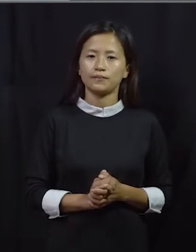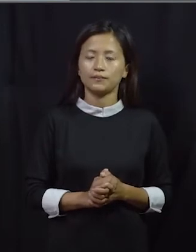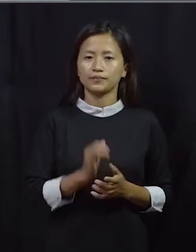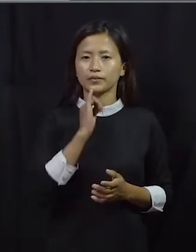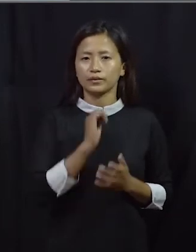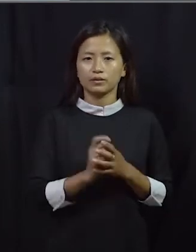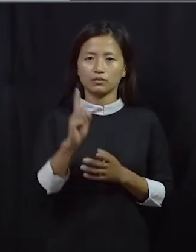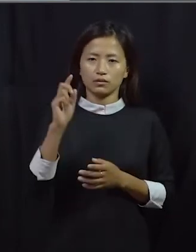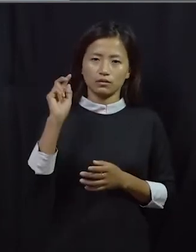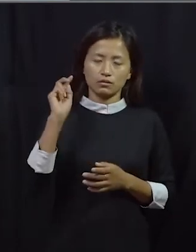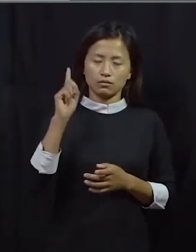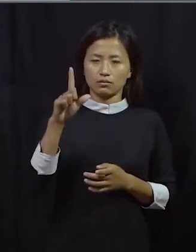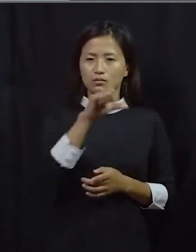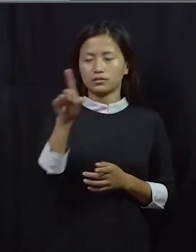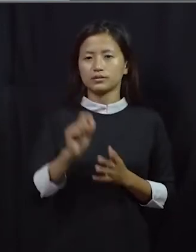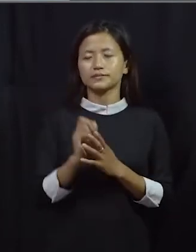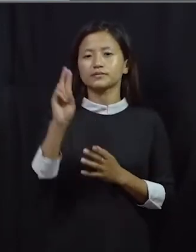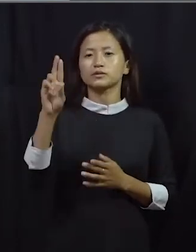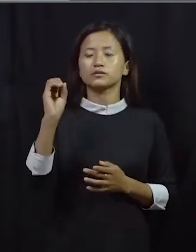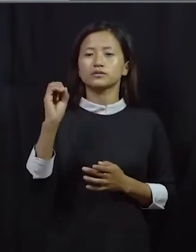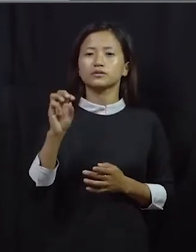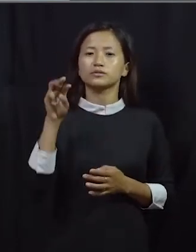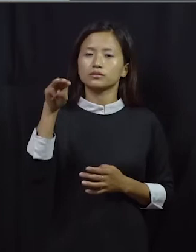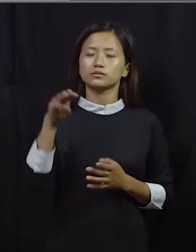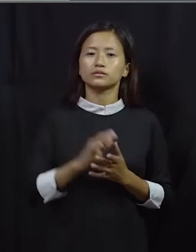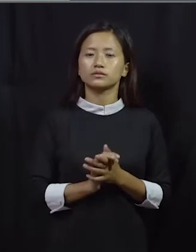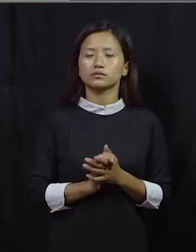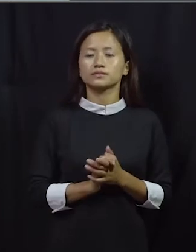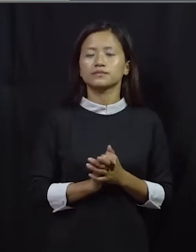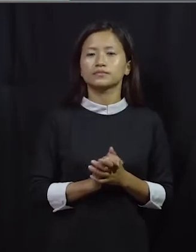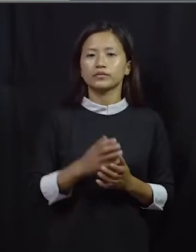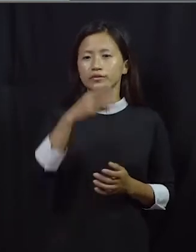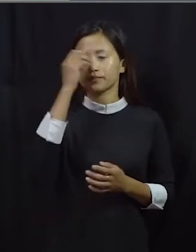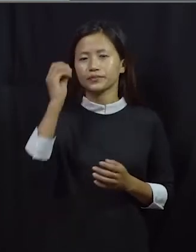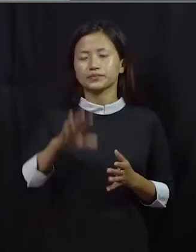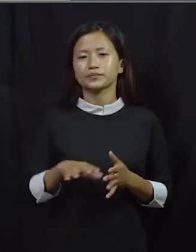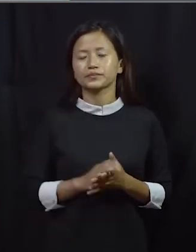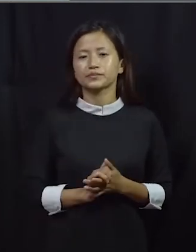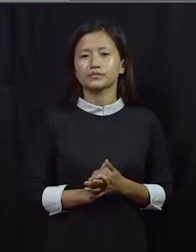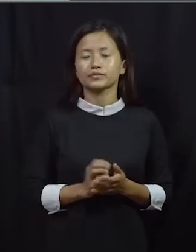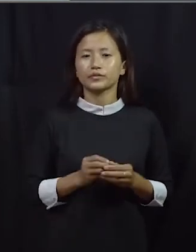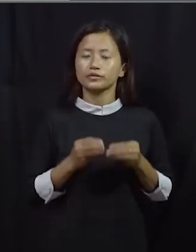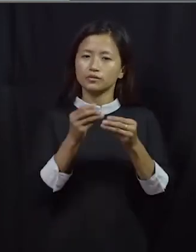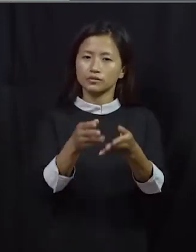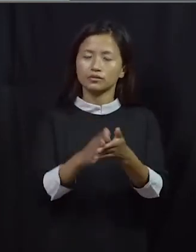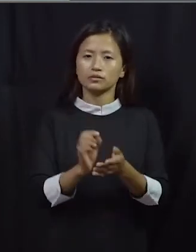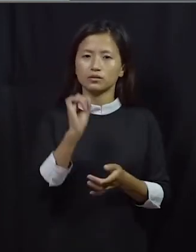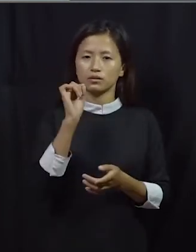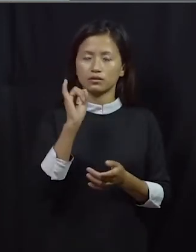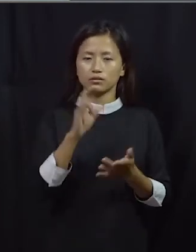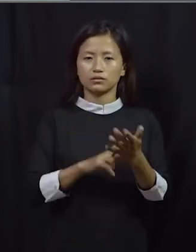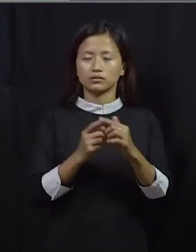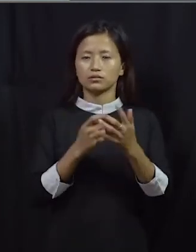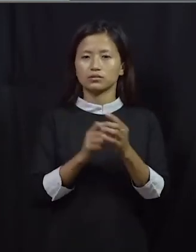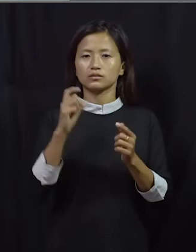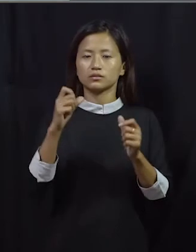is 1,20,000. So they have omitted, they have forgotten to provide interest on capital at